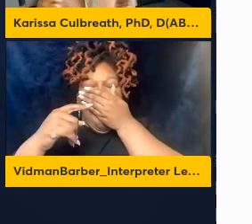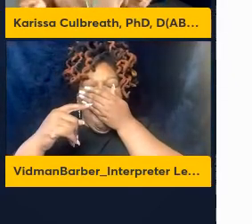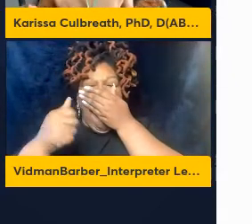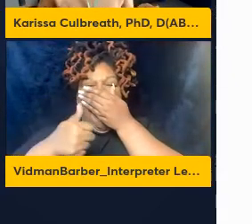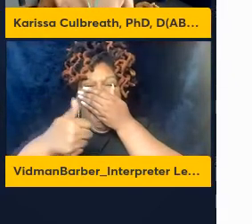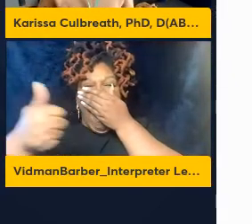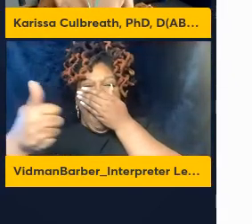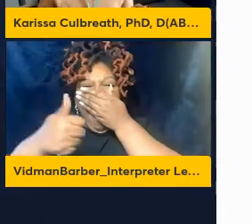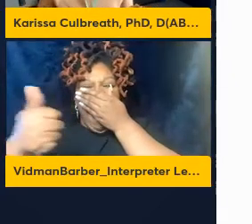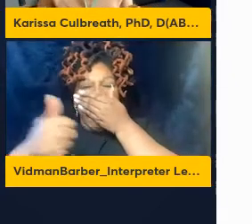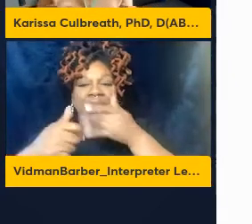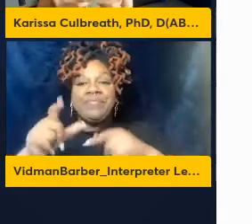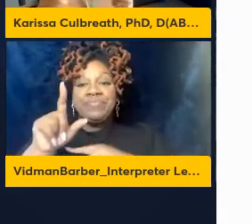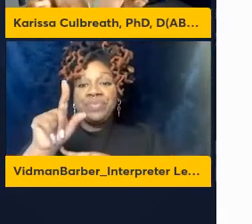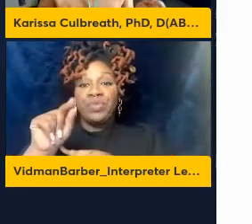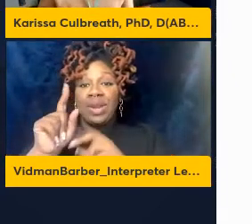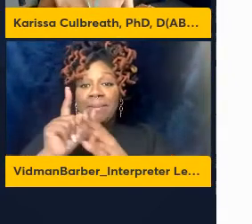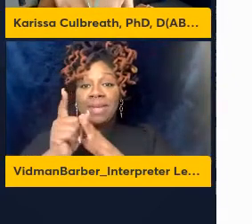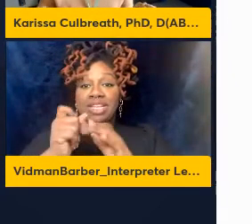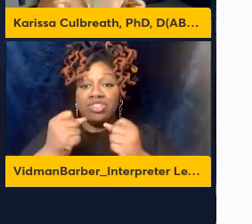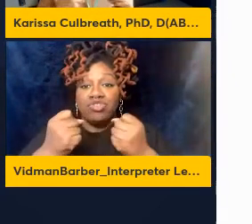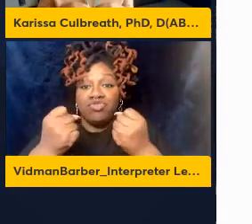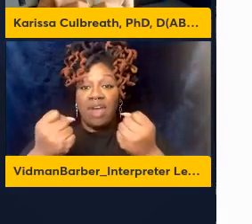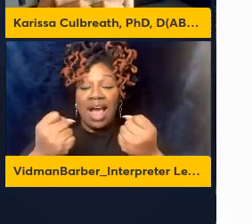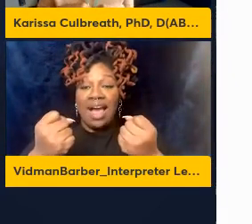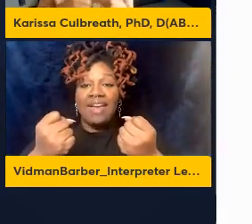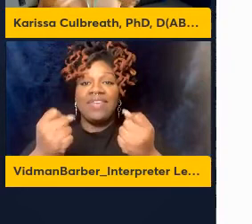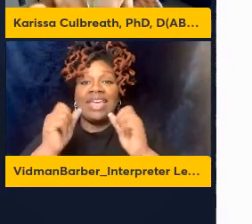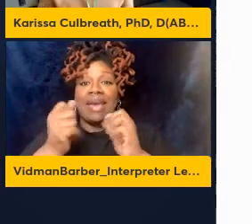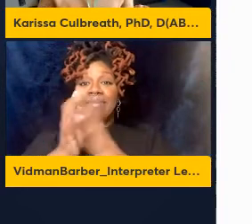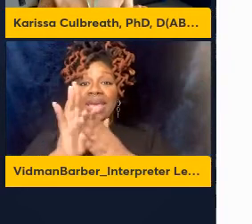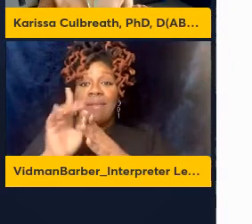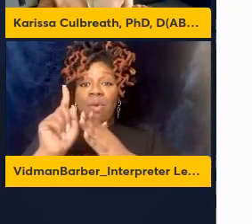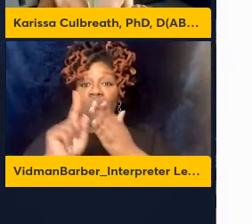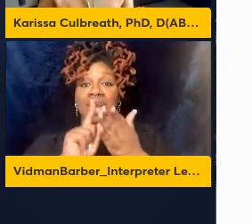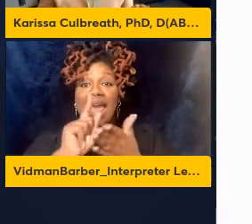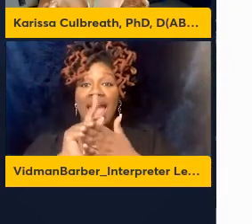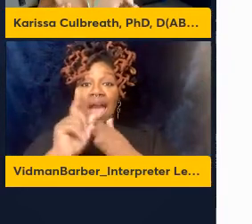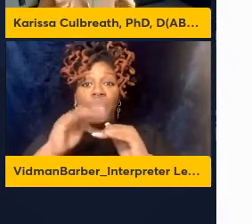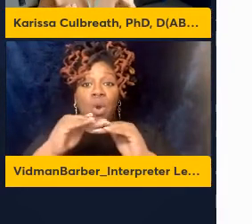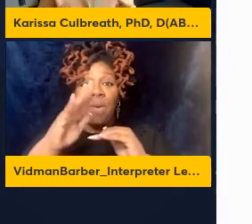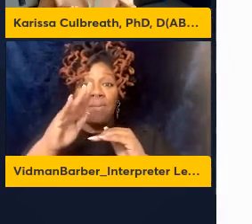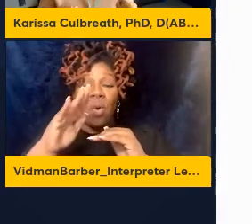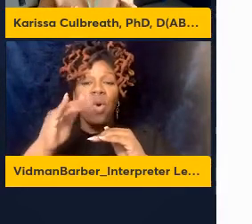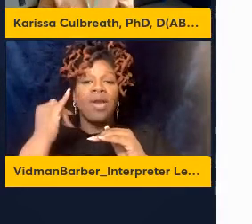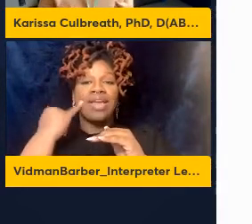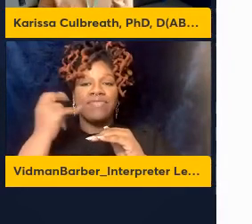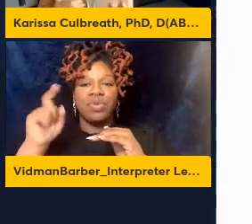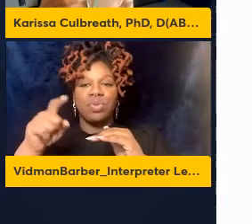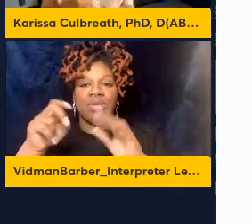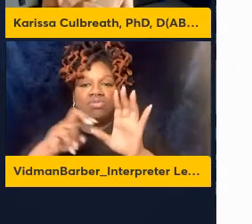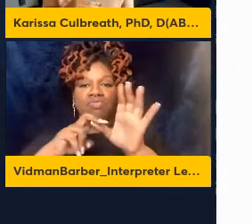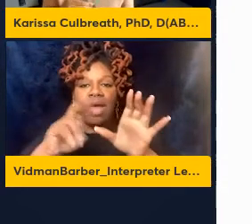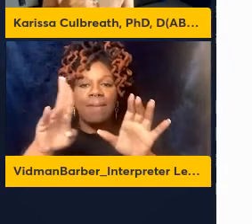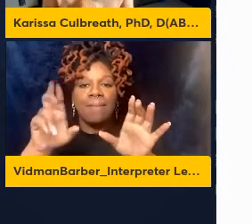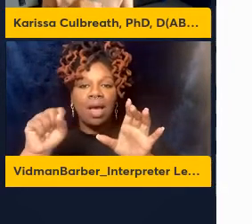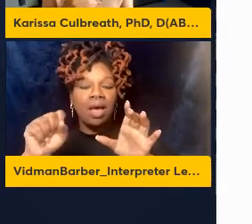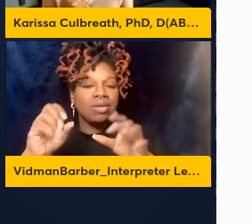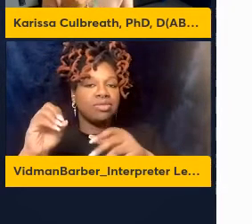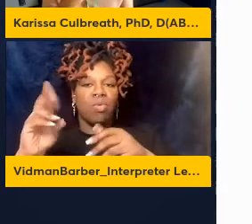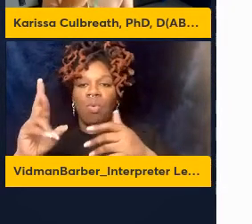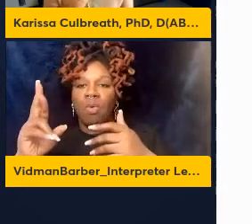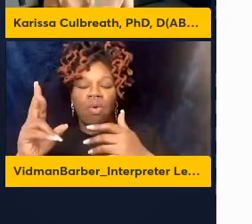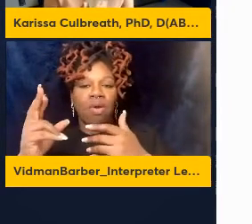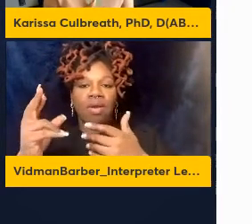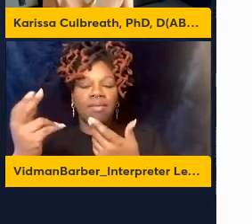can easily be an hour or more if public transportation is required. And so